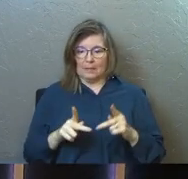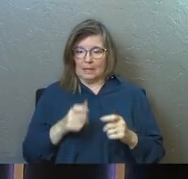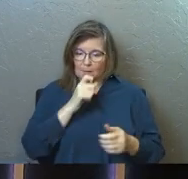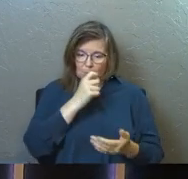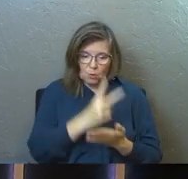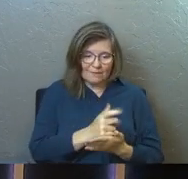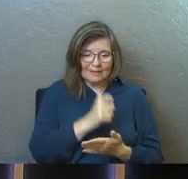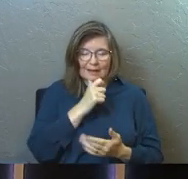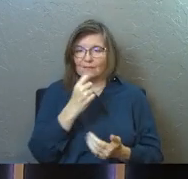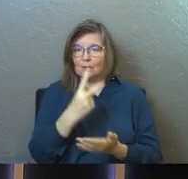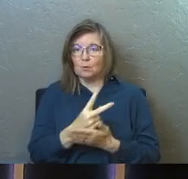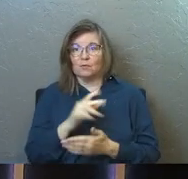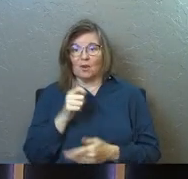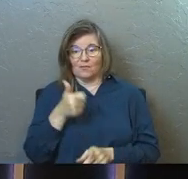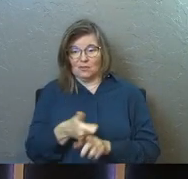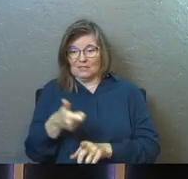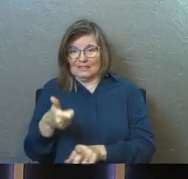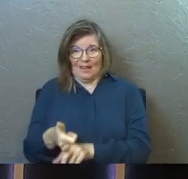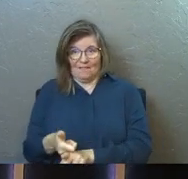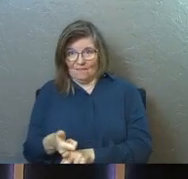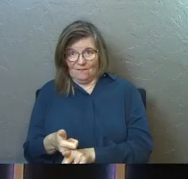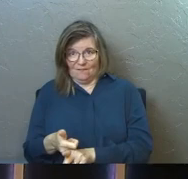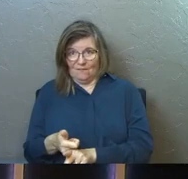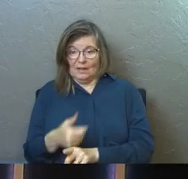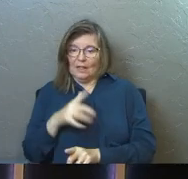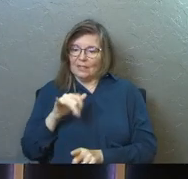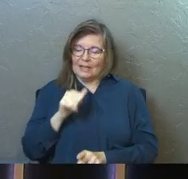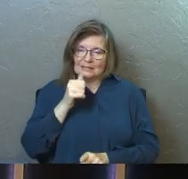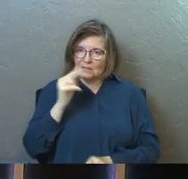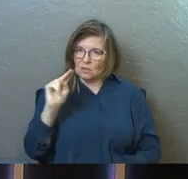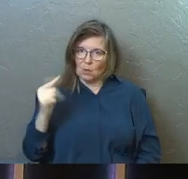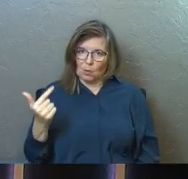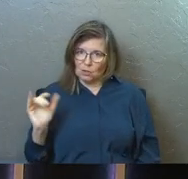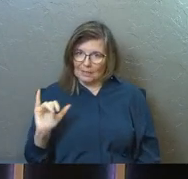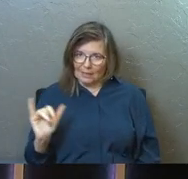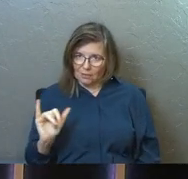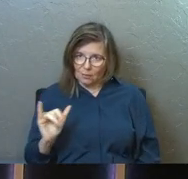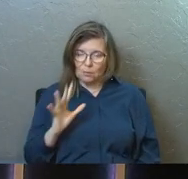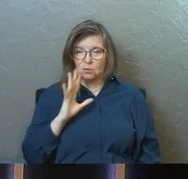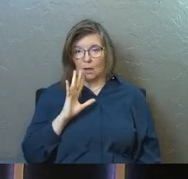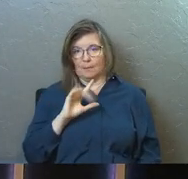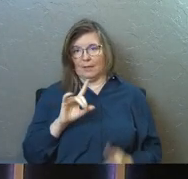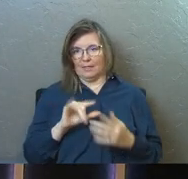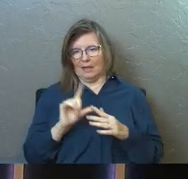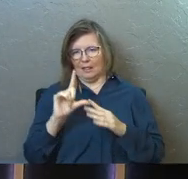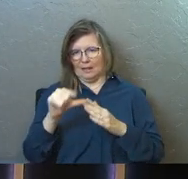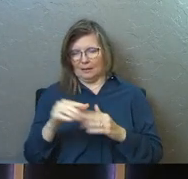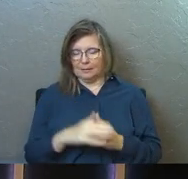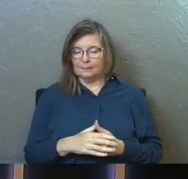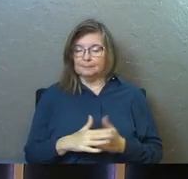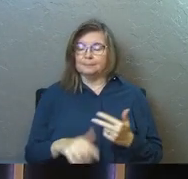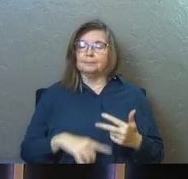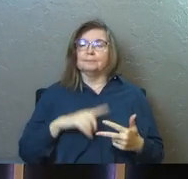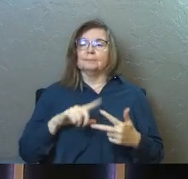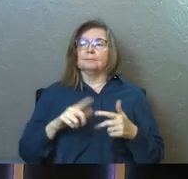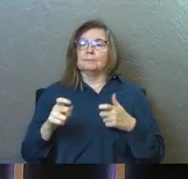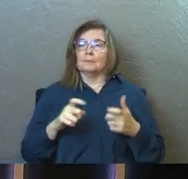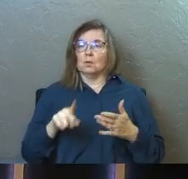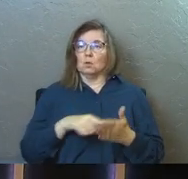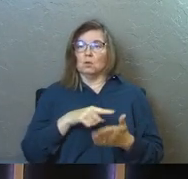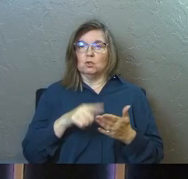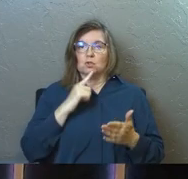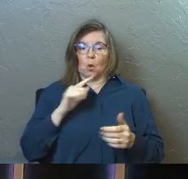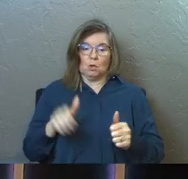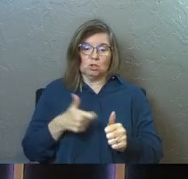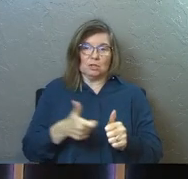people's approval, and not even the approval of yourself, because that's no good either. We're going to talk more about that. Next step in how to handle your